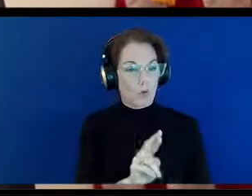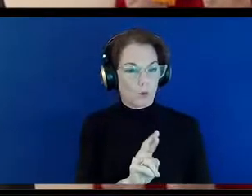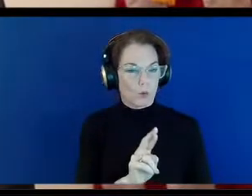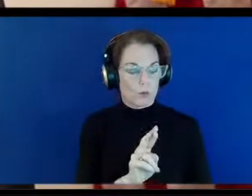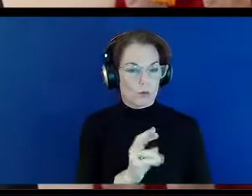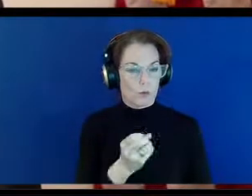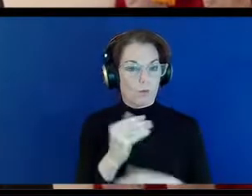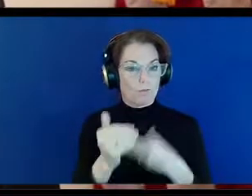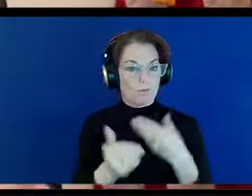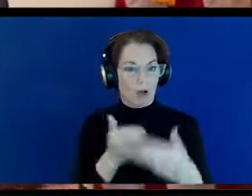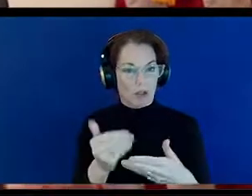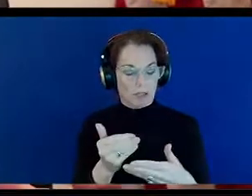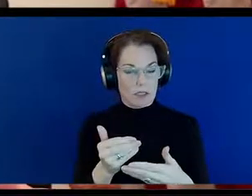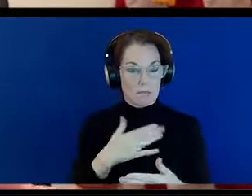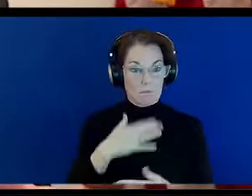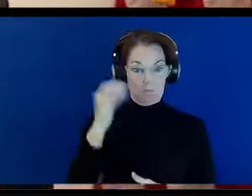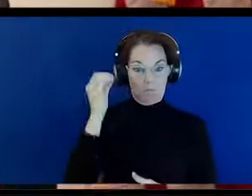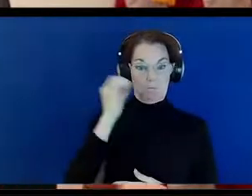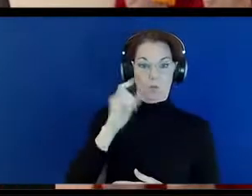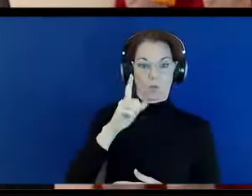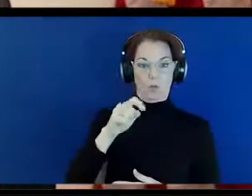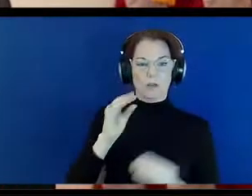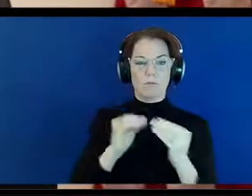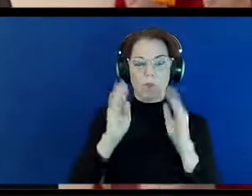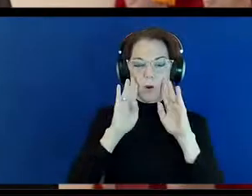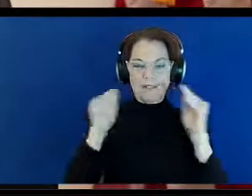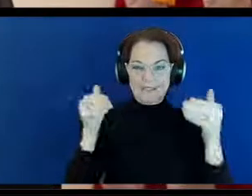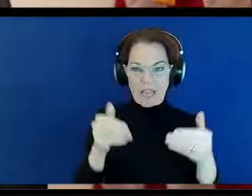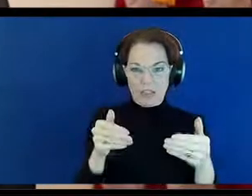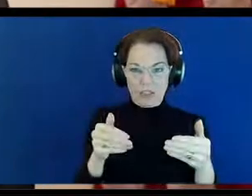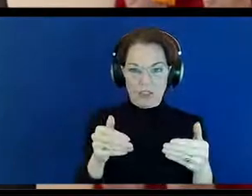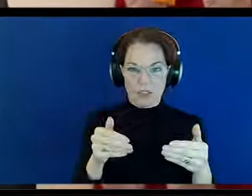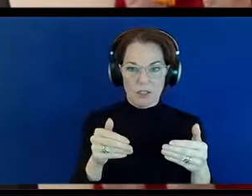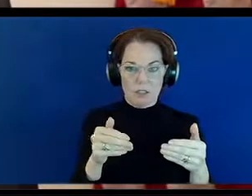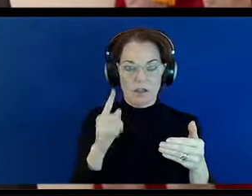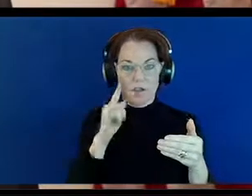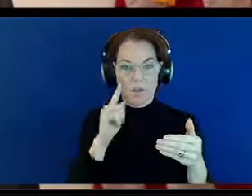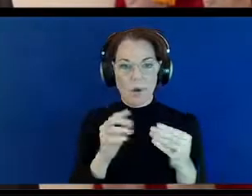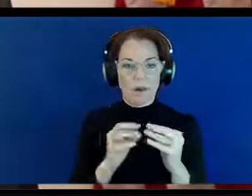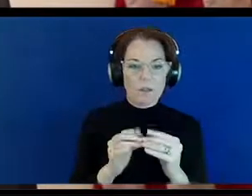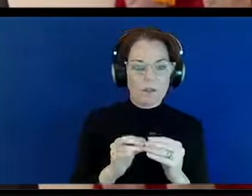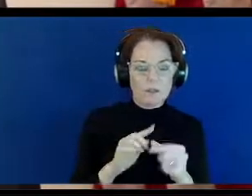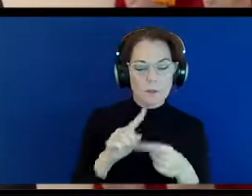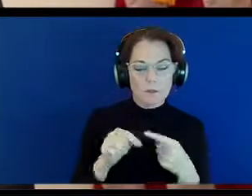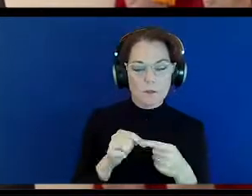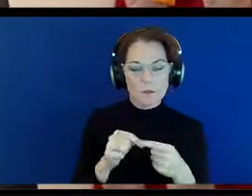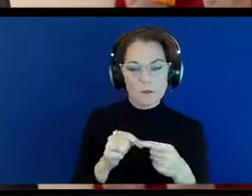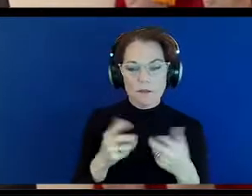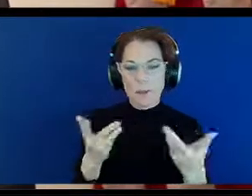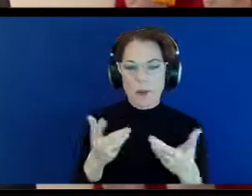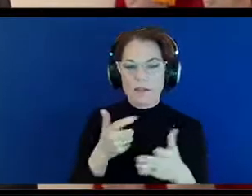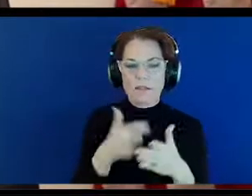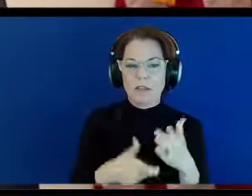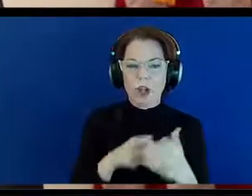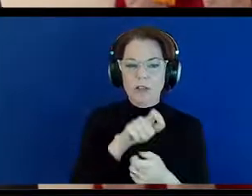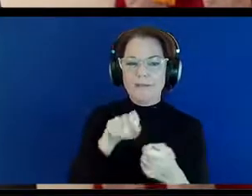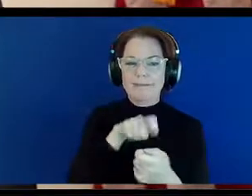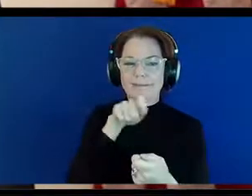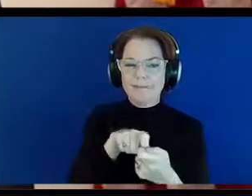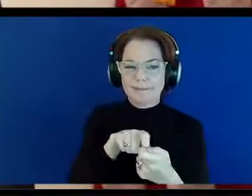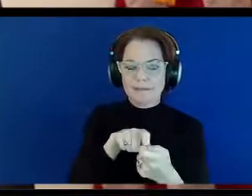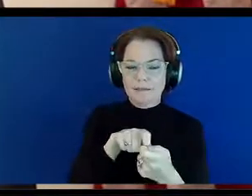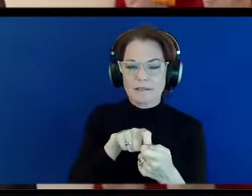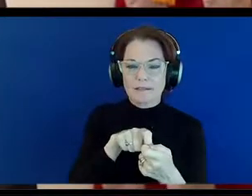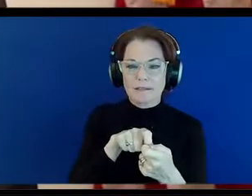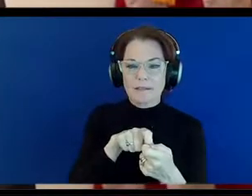more attention paid on actually, when we do regulate, what it costs even per board foot. So observation,